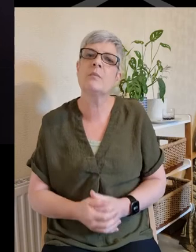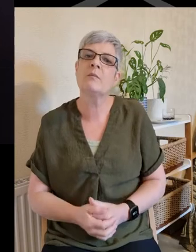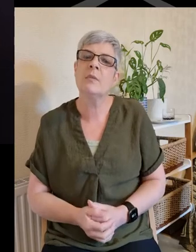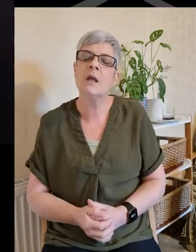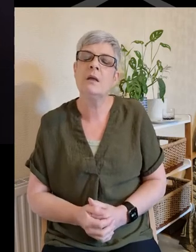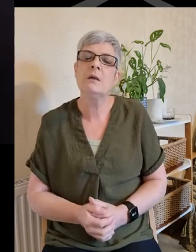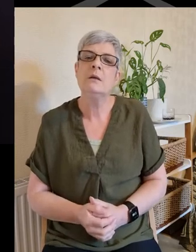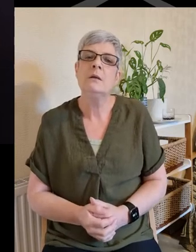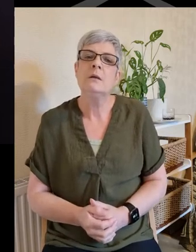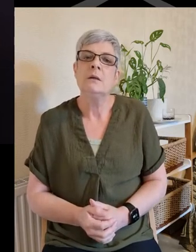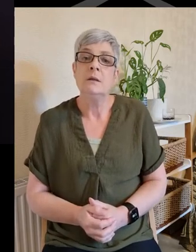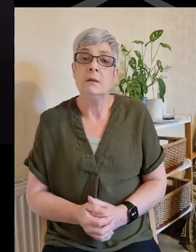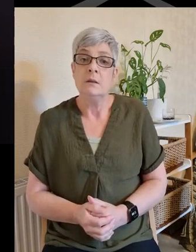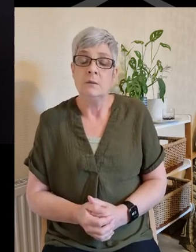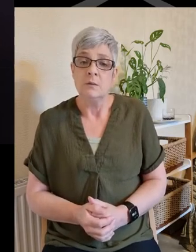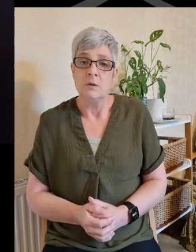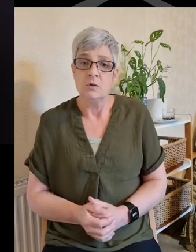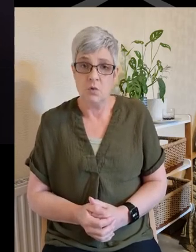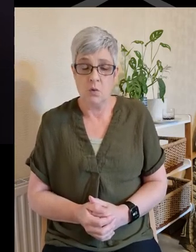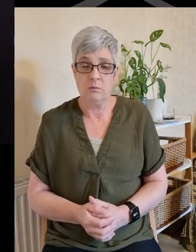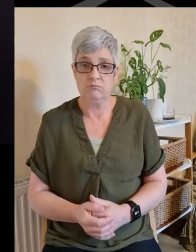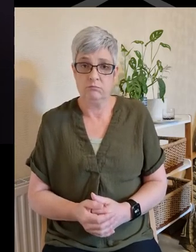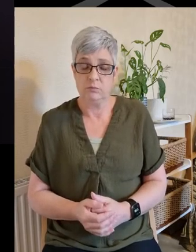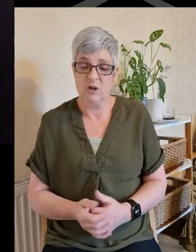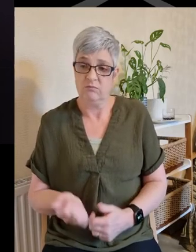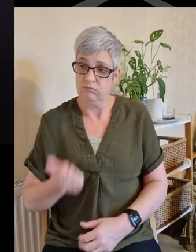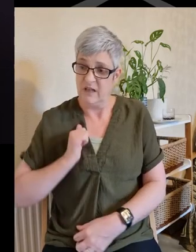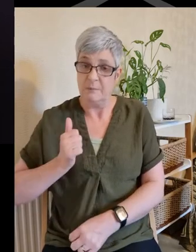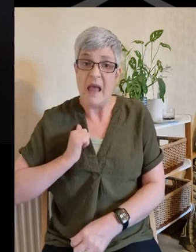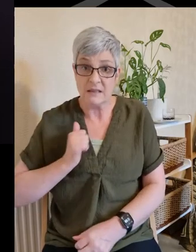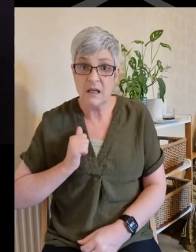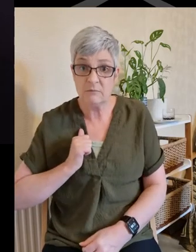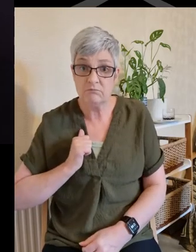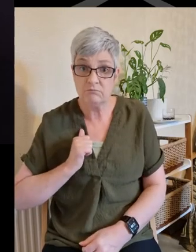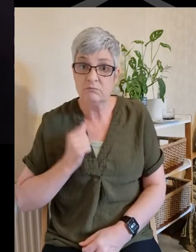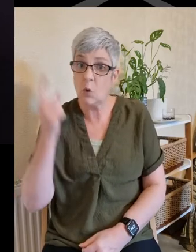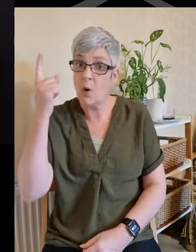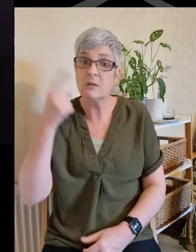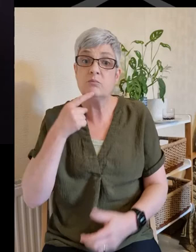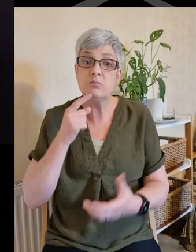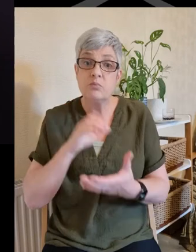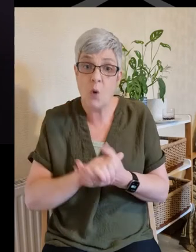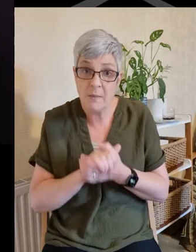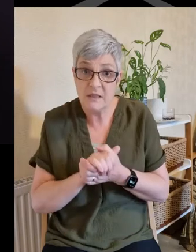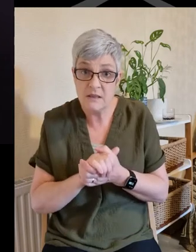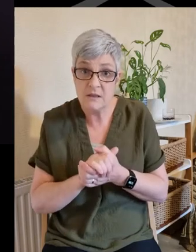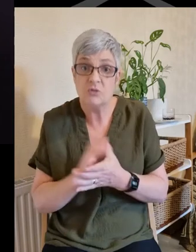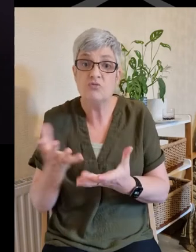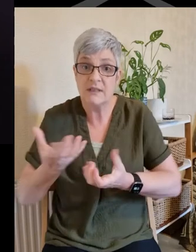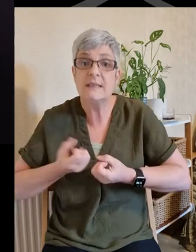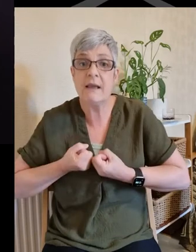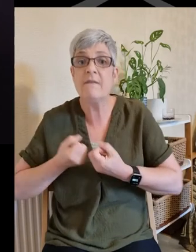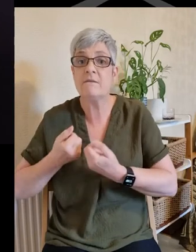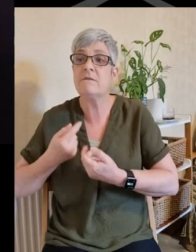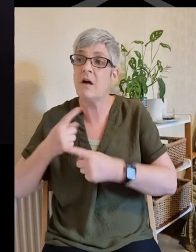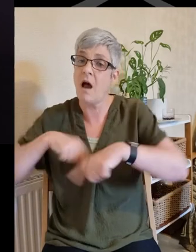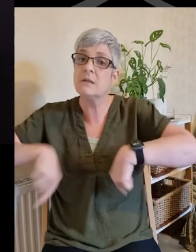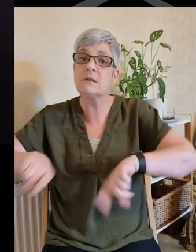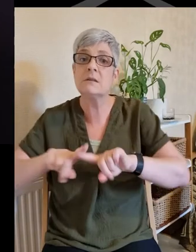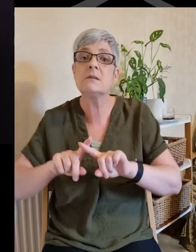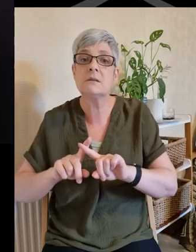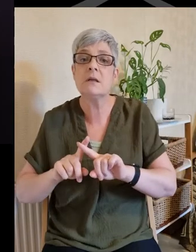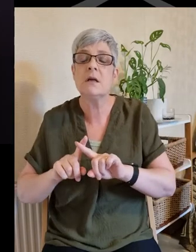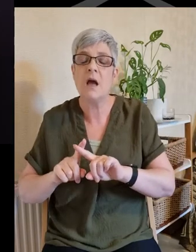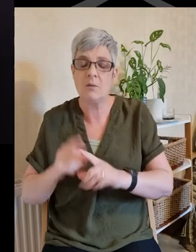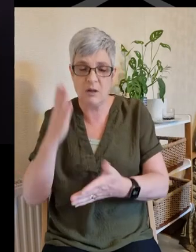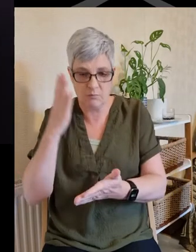And so we come with that expectancy of the promises of God receiving us. And as we come, so we